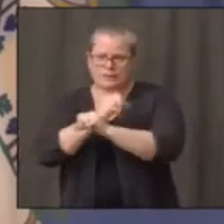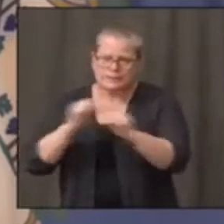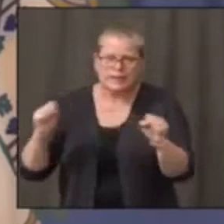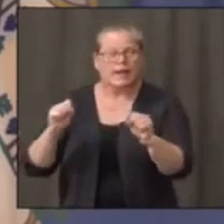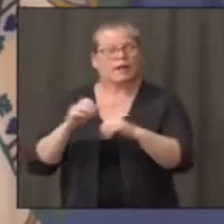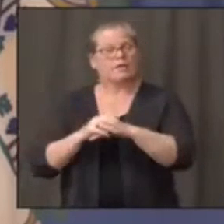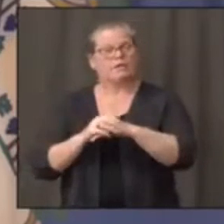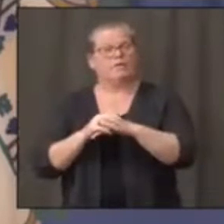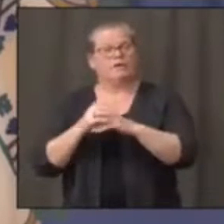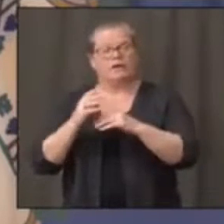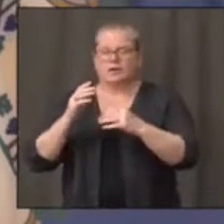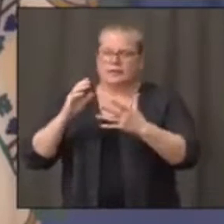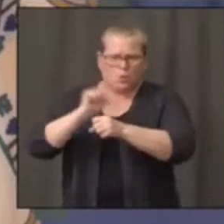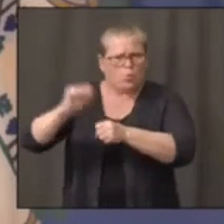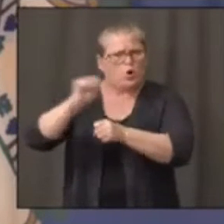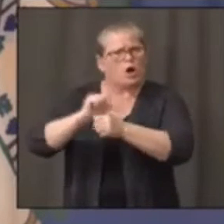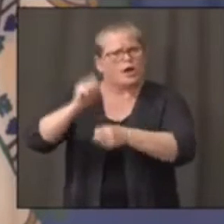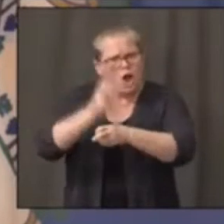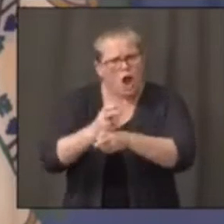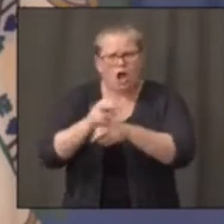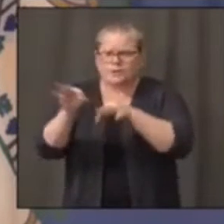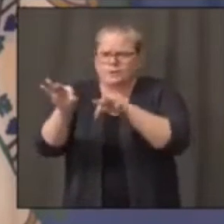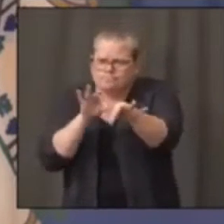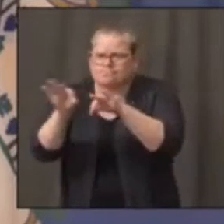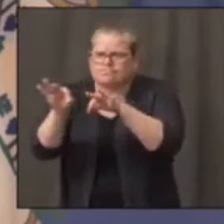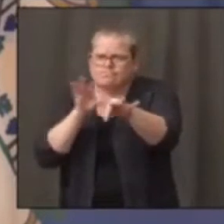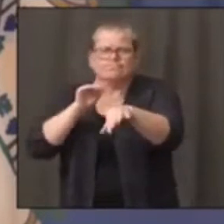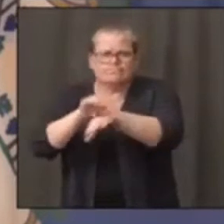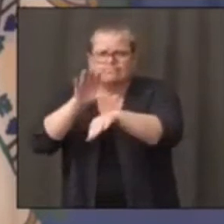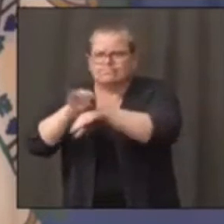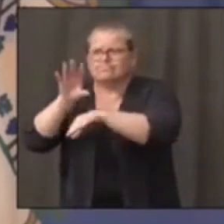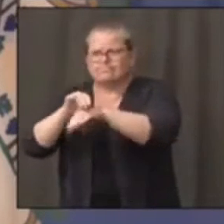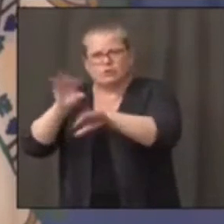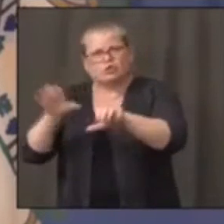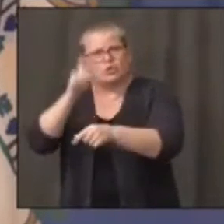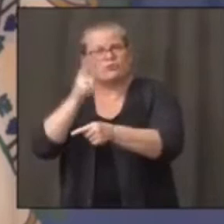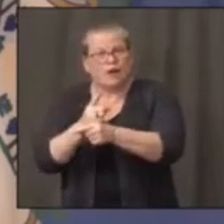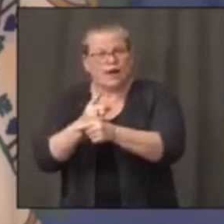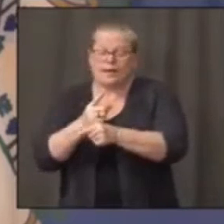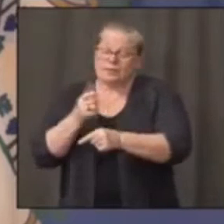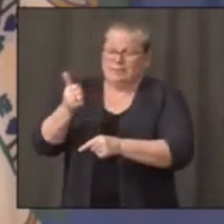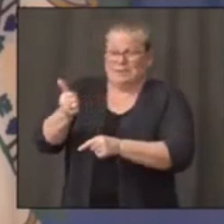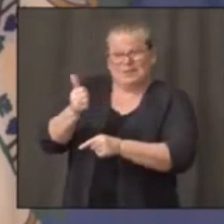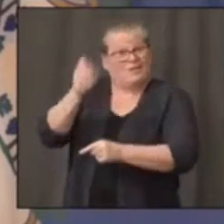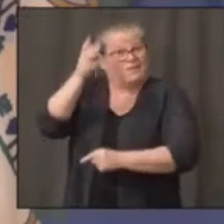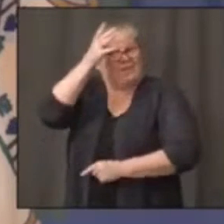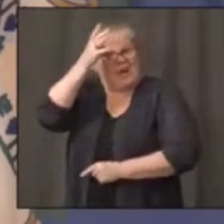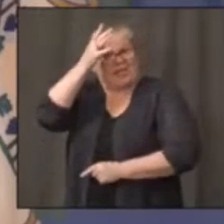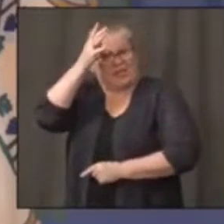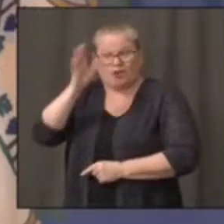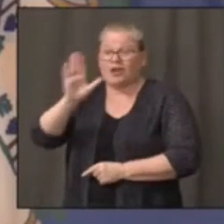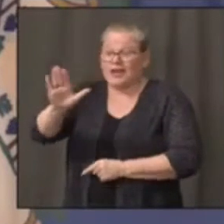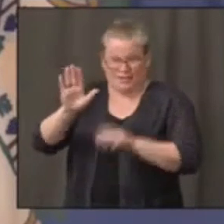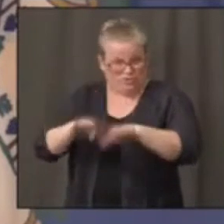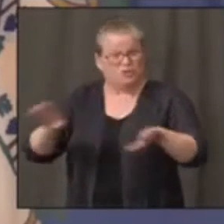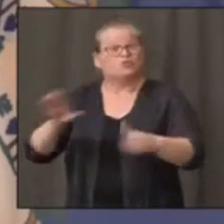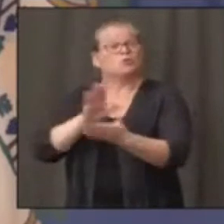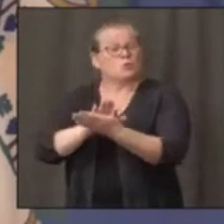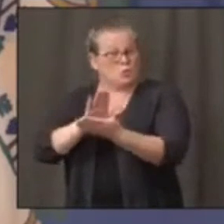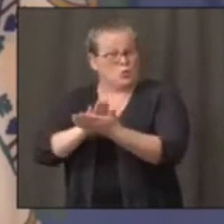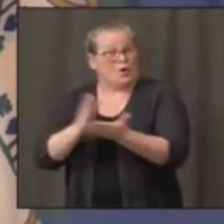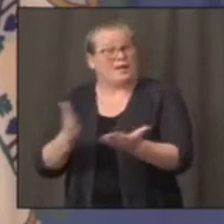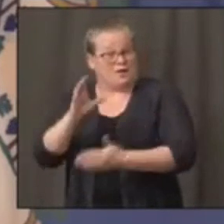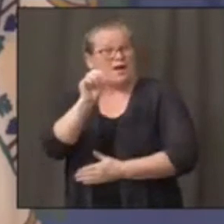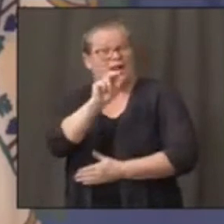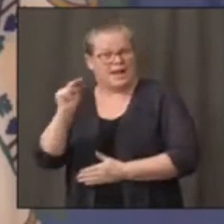we can get this right. And I'm fortunate to tell you that he's a dad with kids in the Connecticut schools, and that's why he's taken a